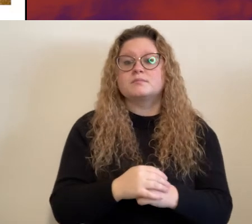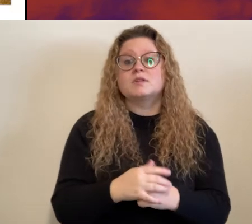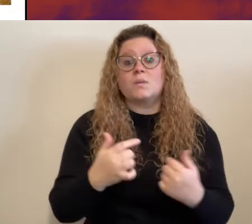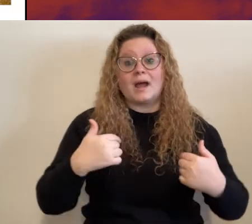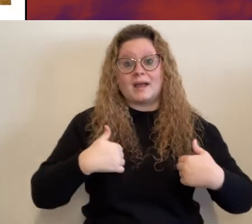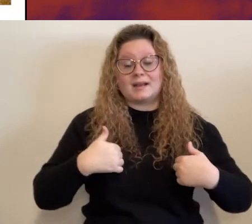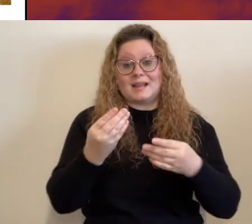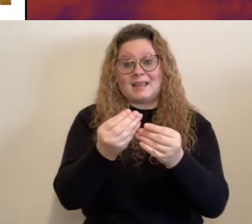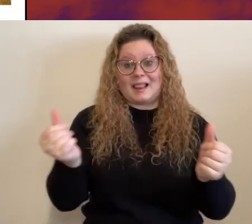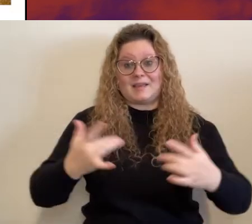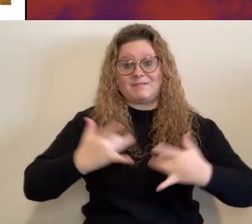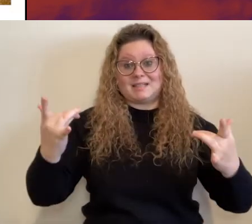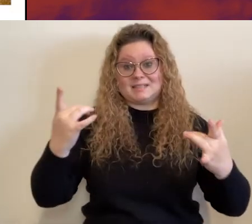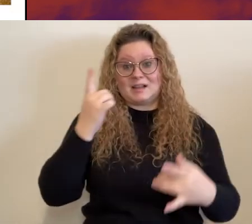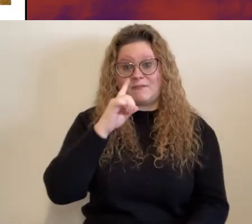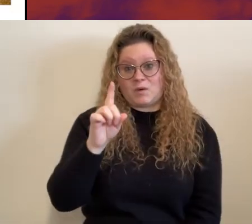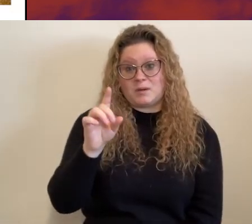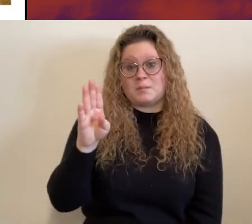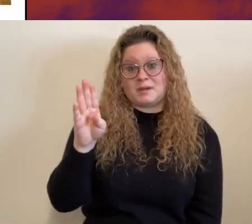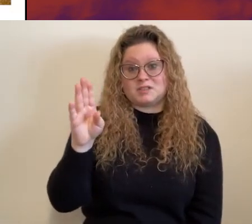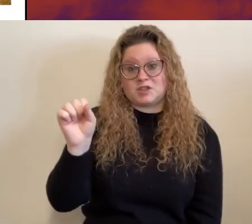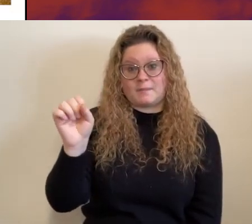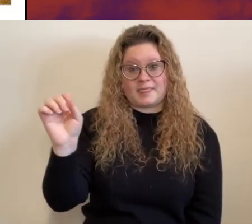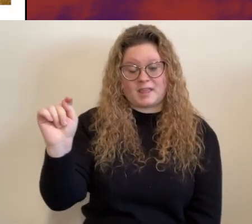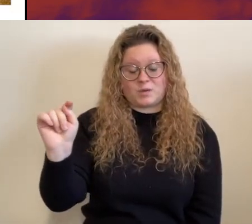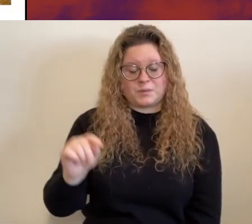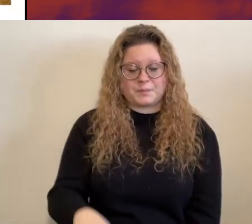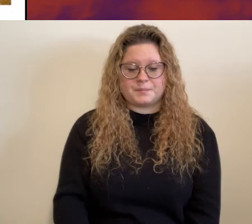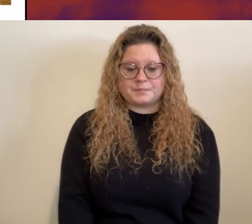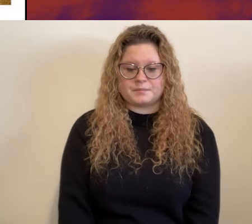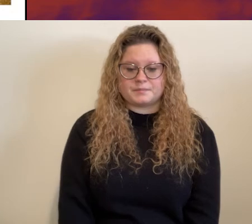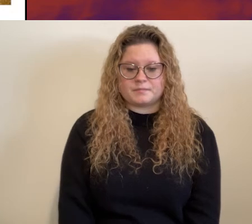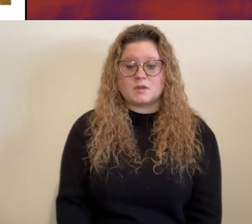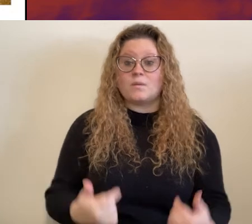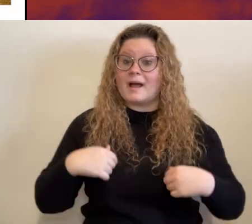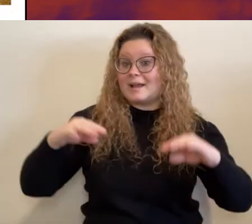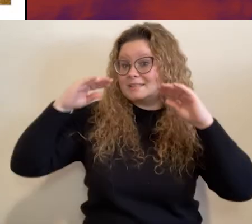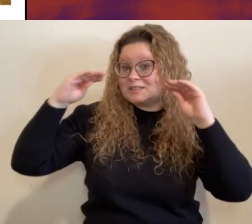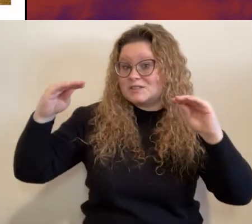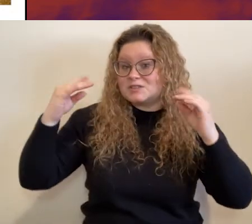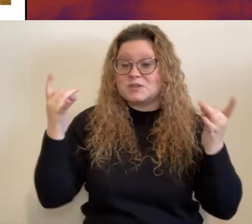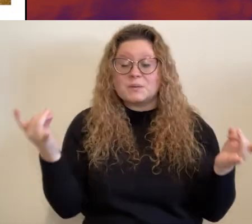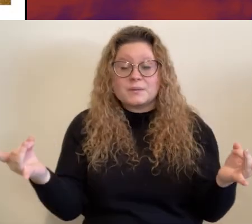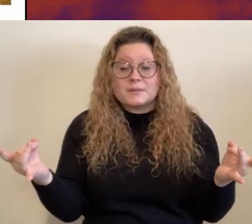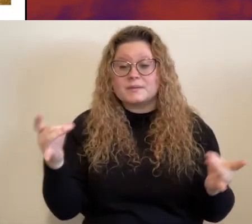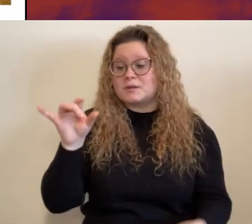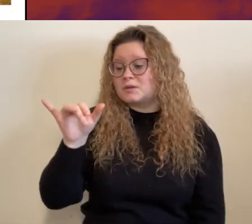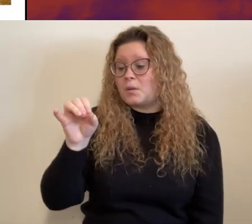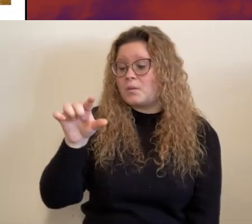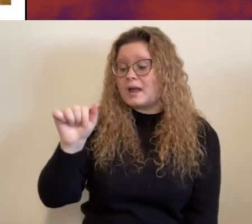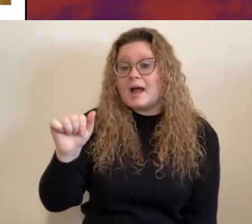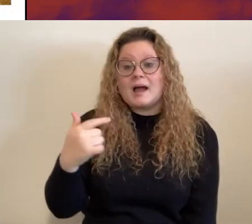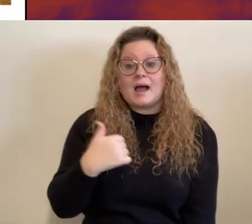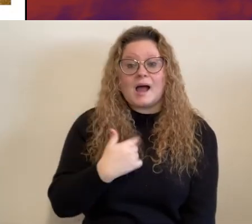the Bus Stop Theater. So we had a bunch of different artists. I was teaching Kundalini Yoga. I was performing some poetry, and